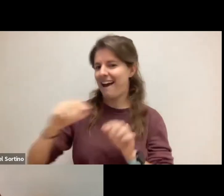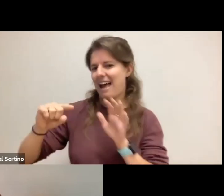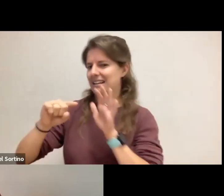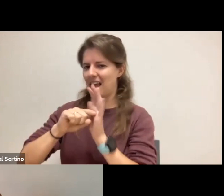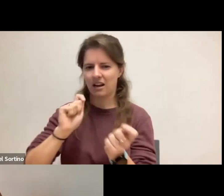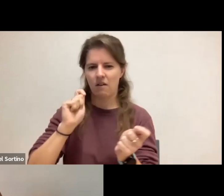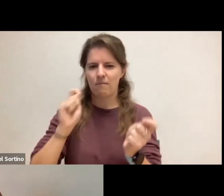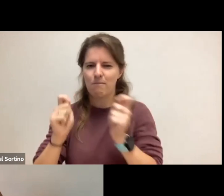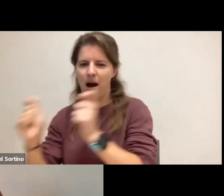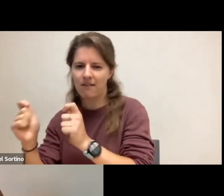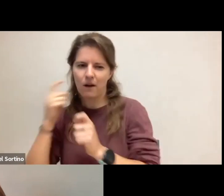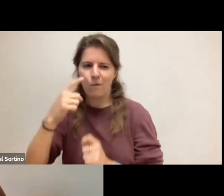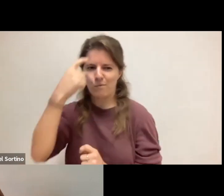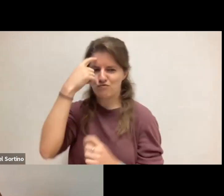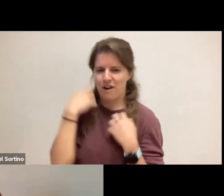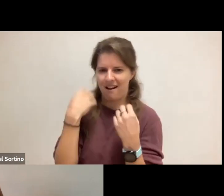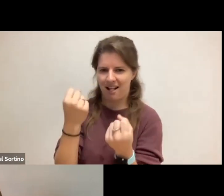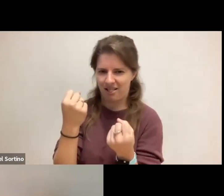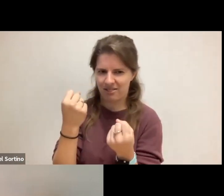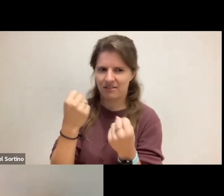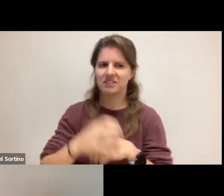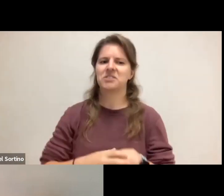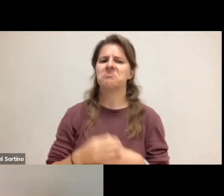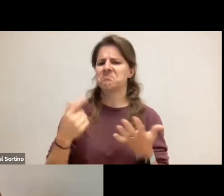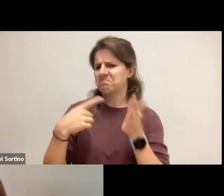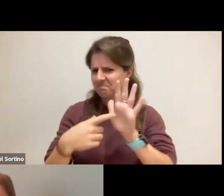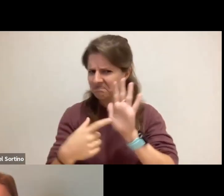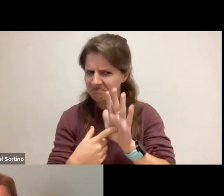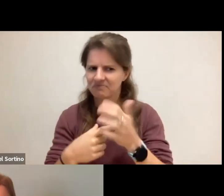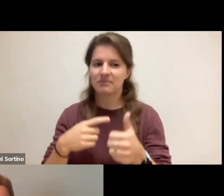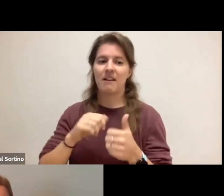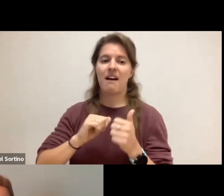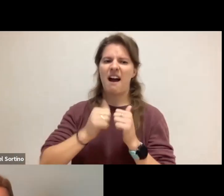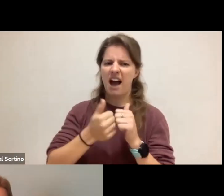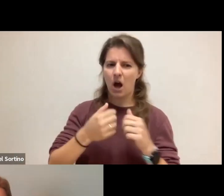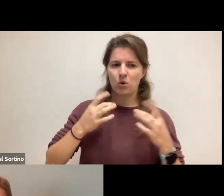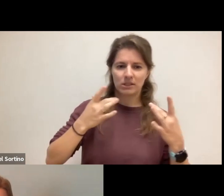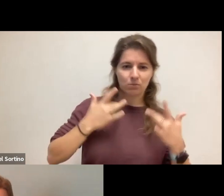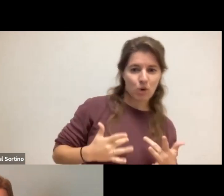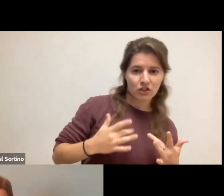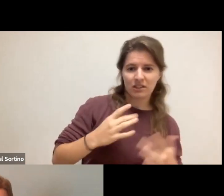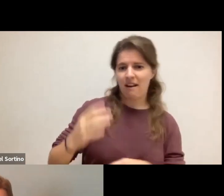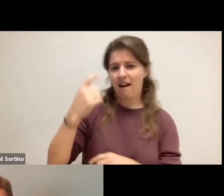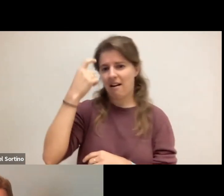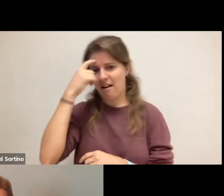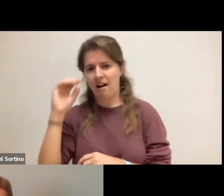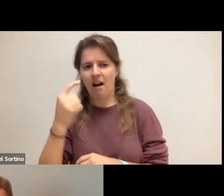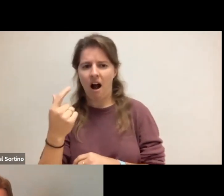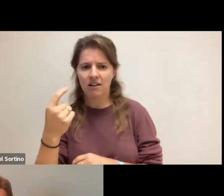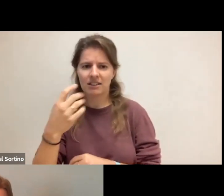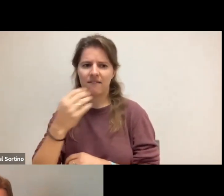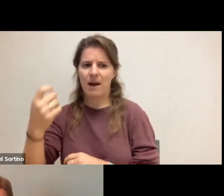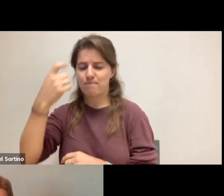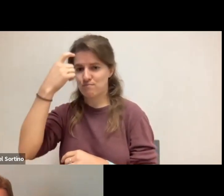Dr. Dotson's area of expertise and study focus on positive and negative modifiers of brain health,